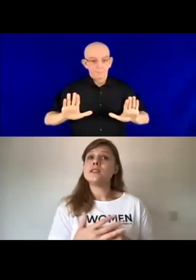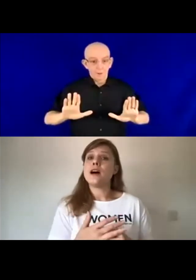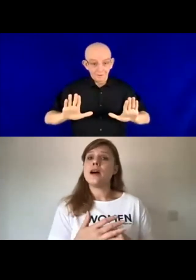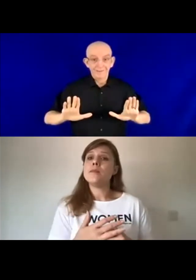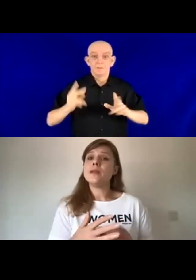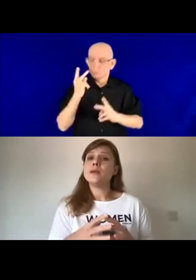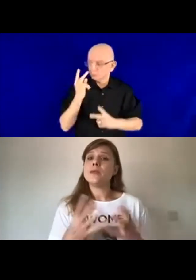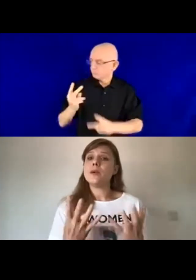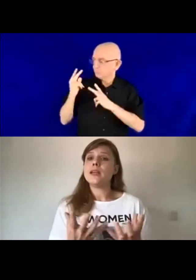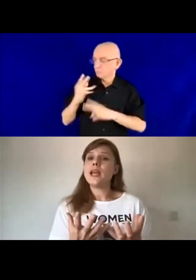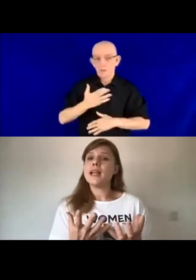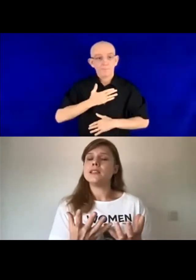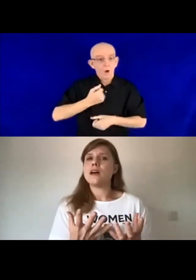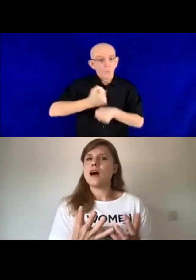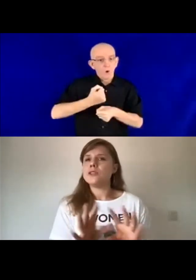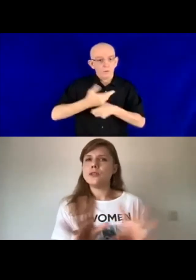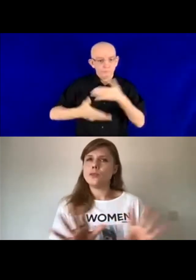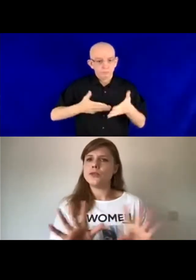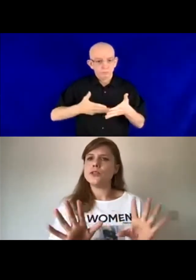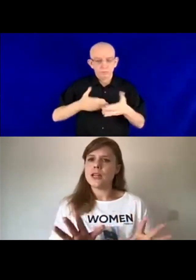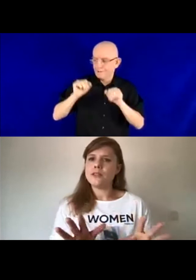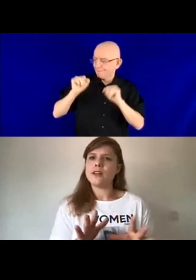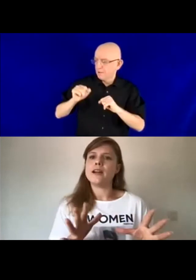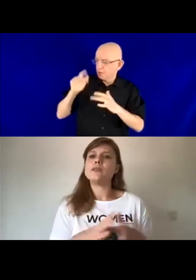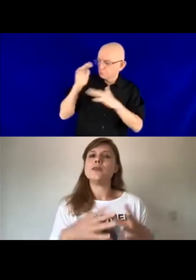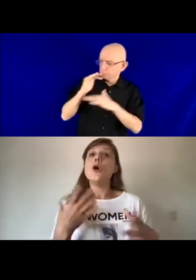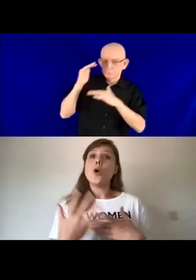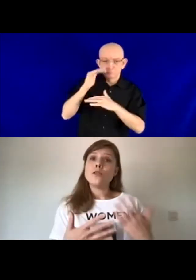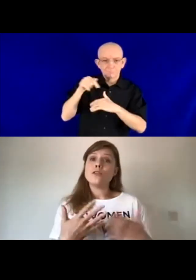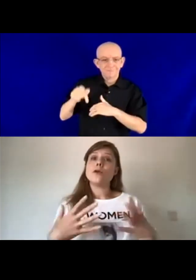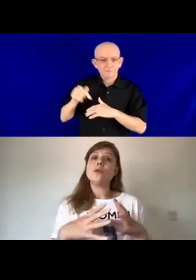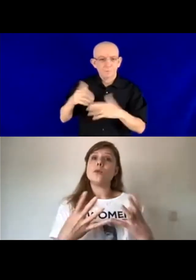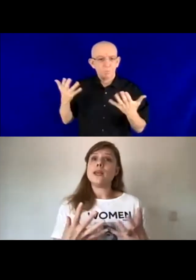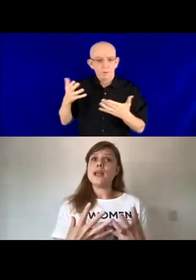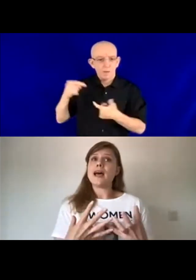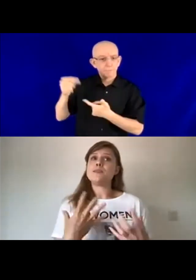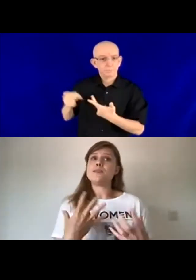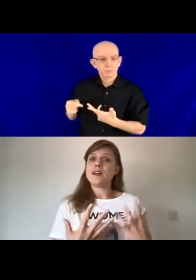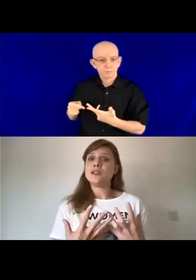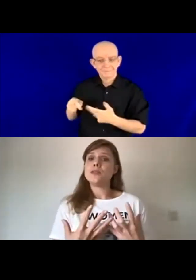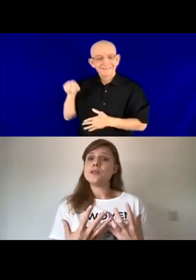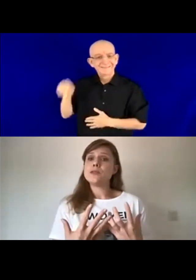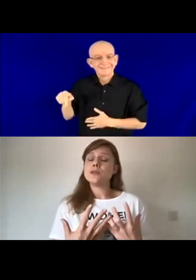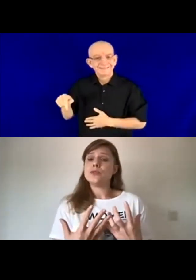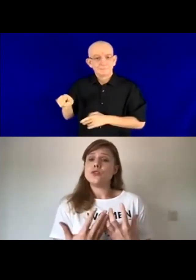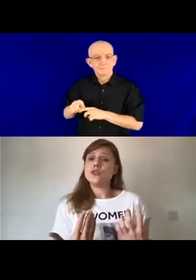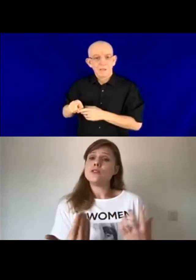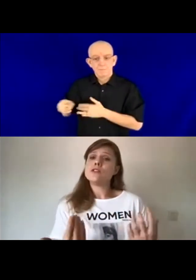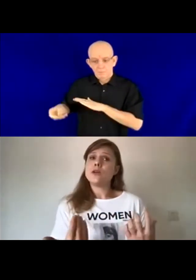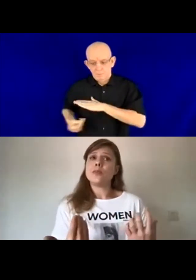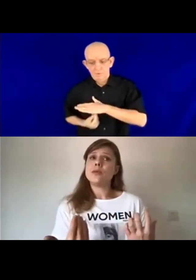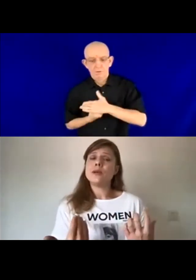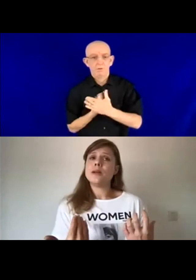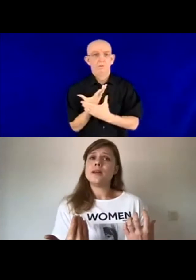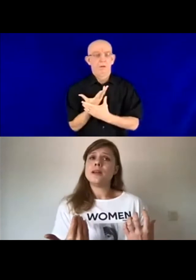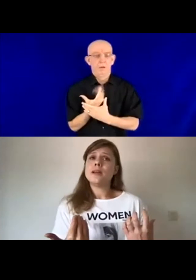of the time we, and I do not want to generalize, but overall we as professionals do not